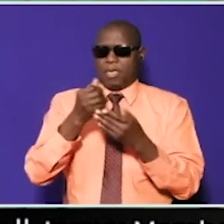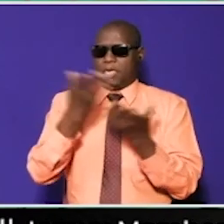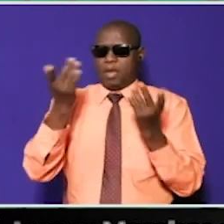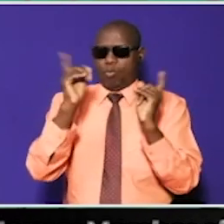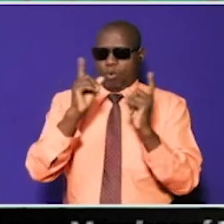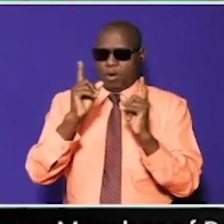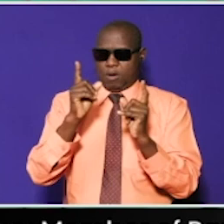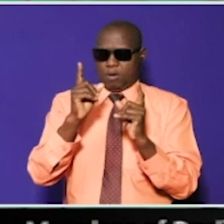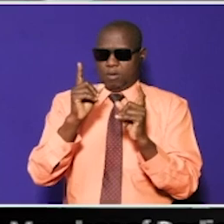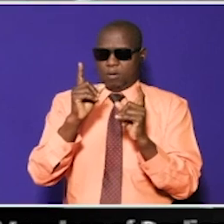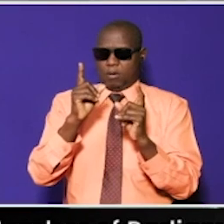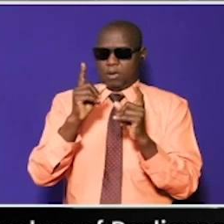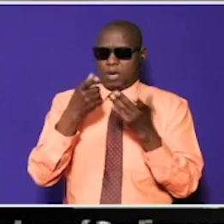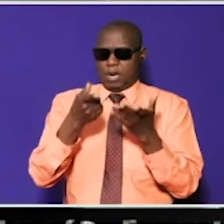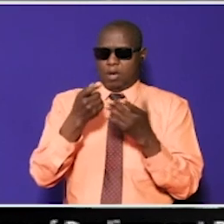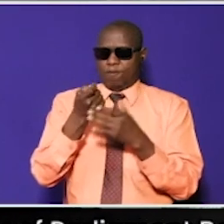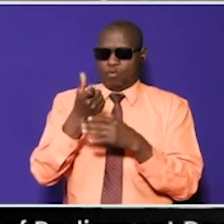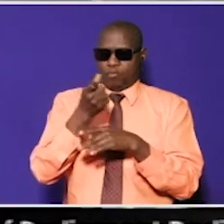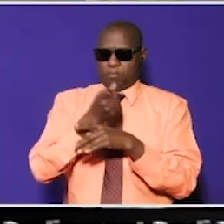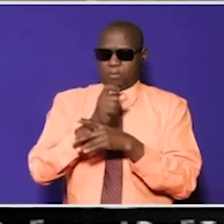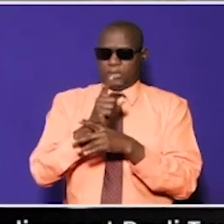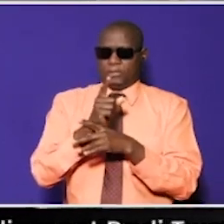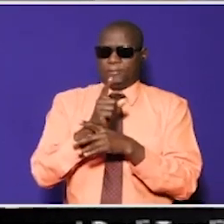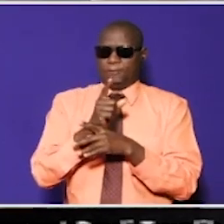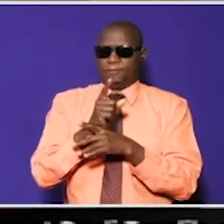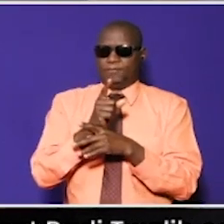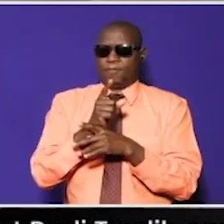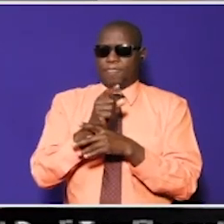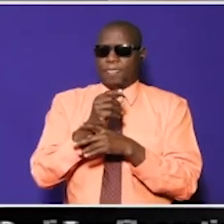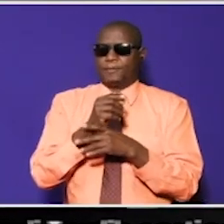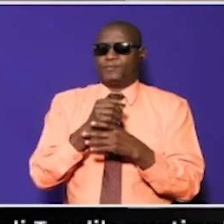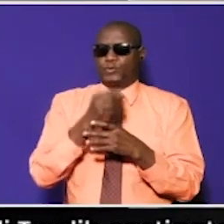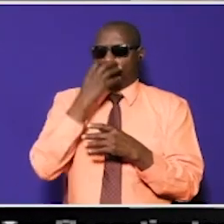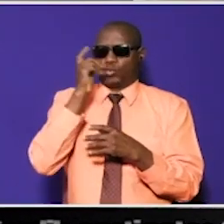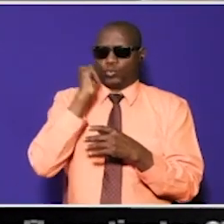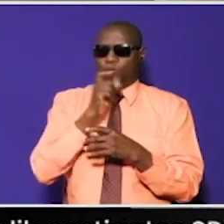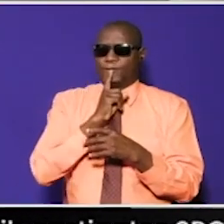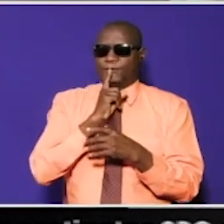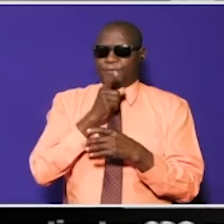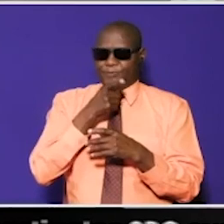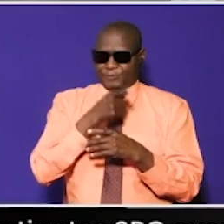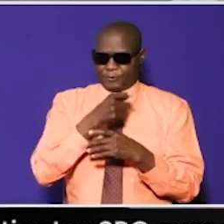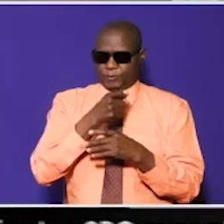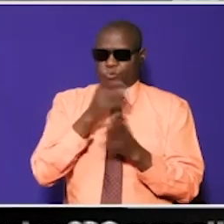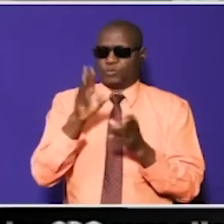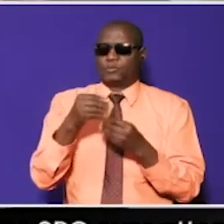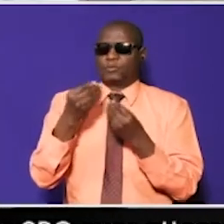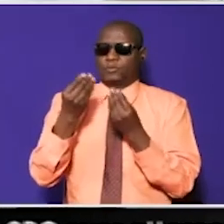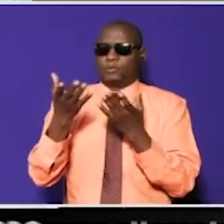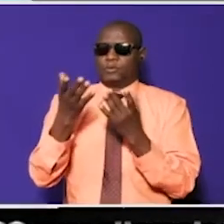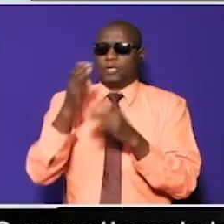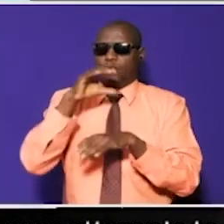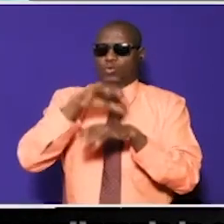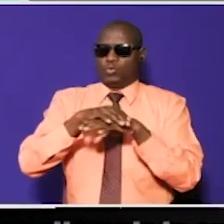matter of a few minutes. According to President William Ruto, the platform will not only bring transparency to the acquisition of treasury